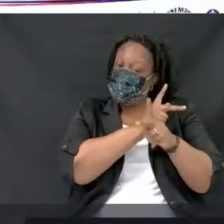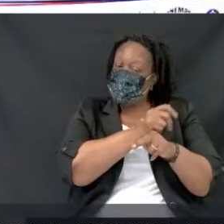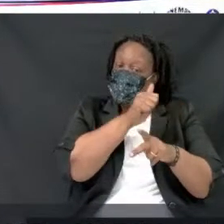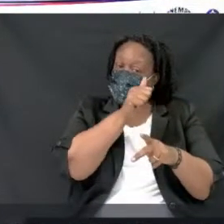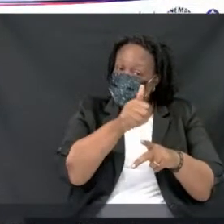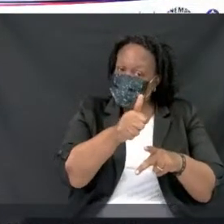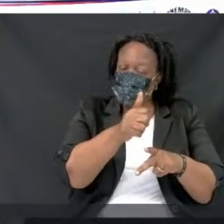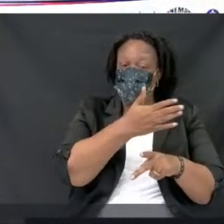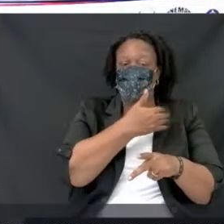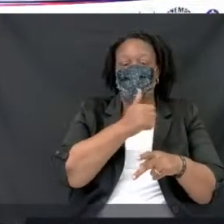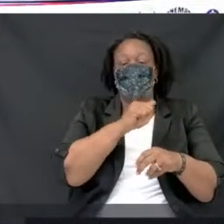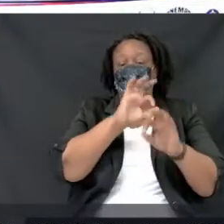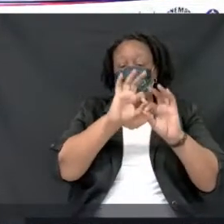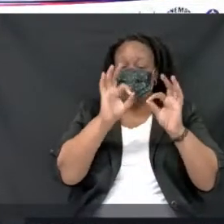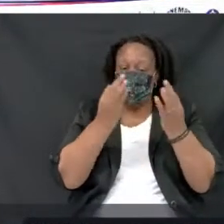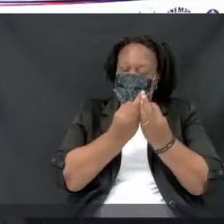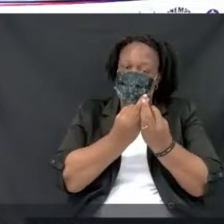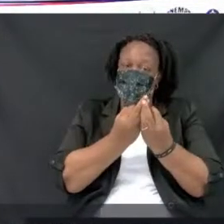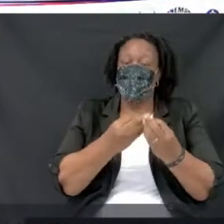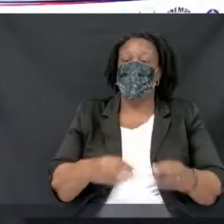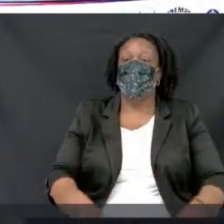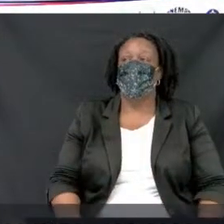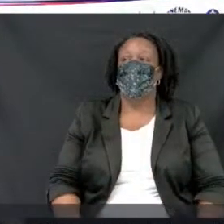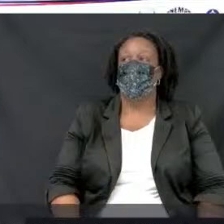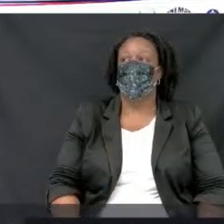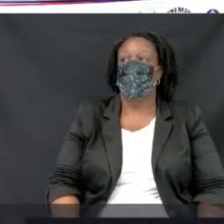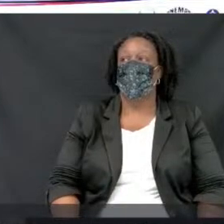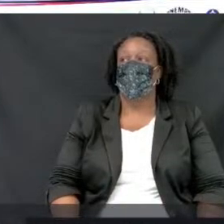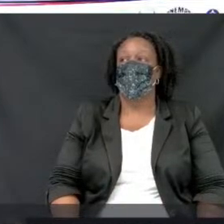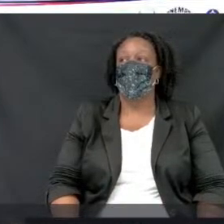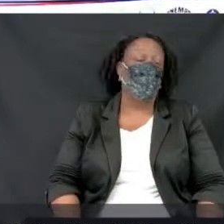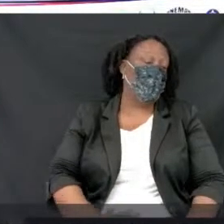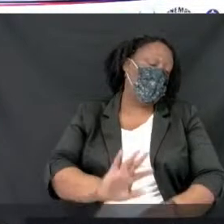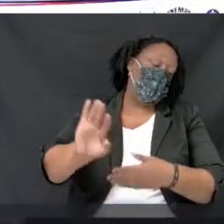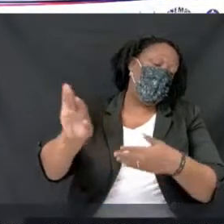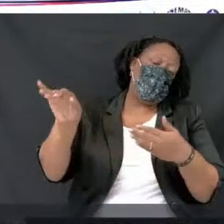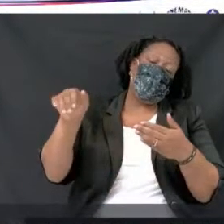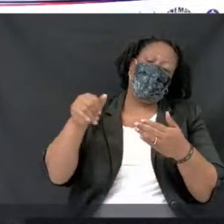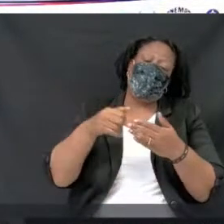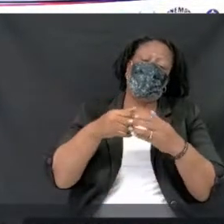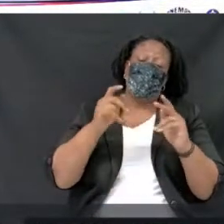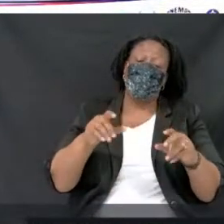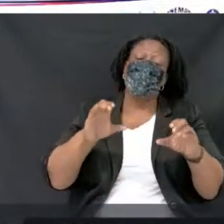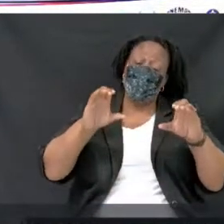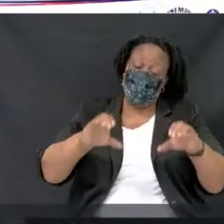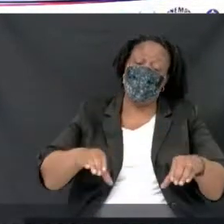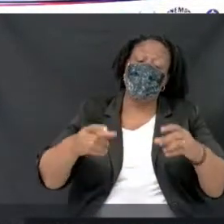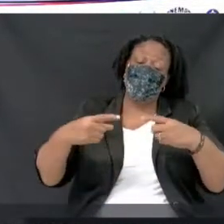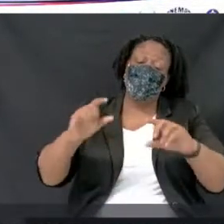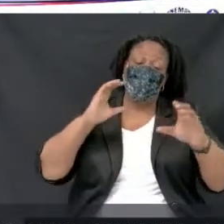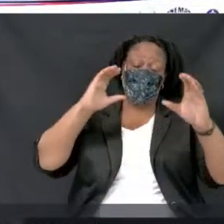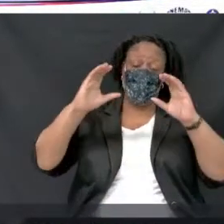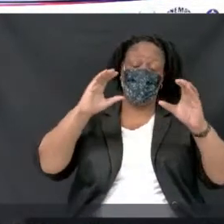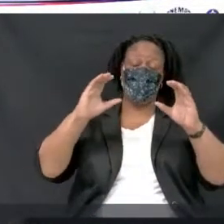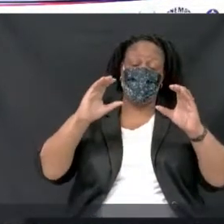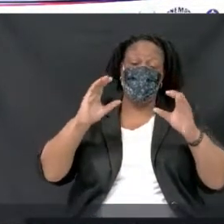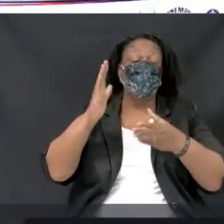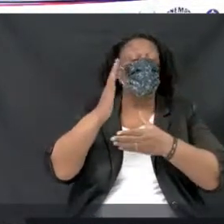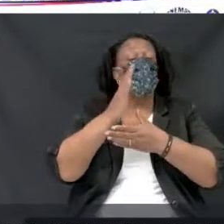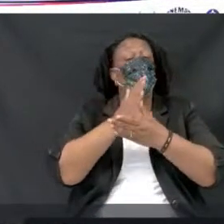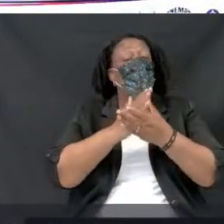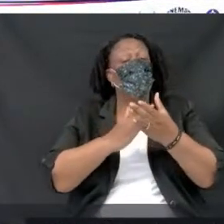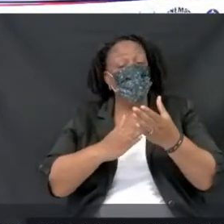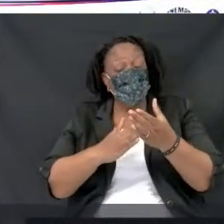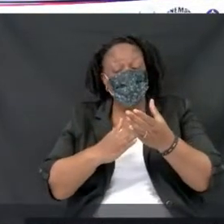and getting vaccinated. So I believe in Sugar Mass 50, every single person in the Federation of St. Kitts and Nevis has